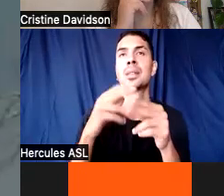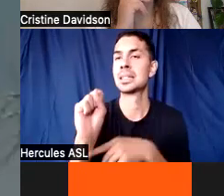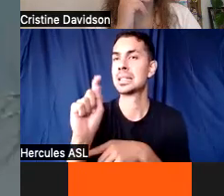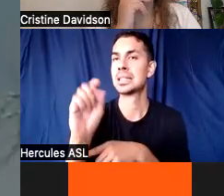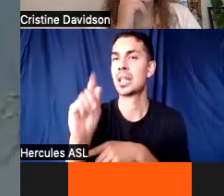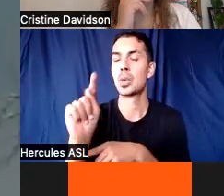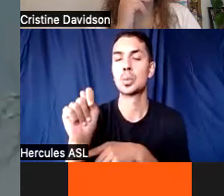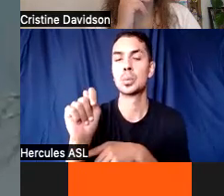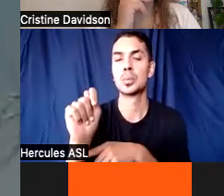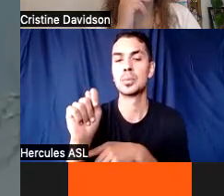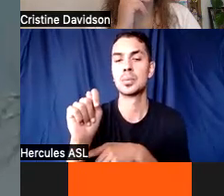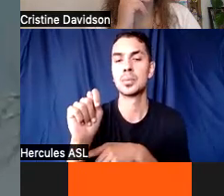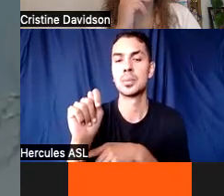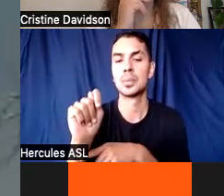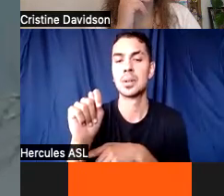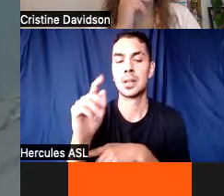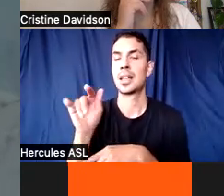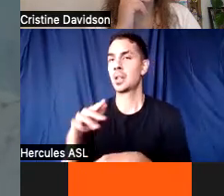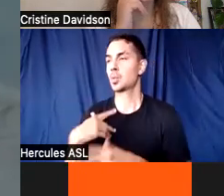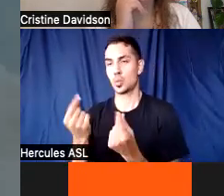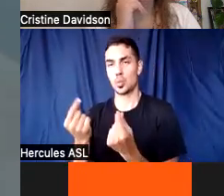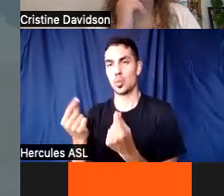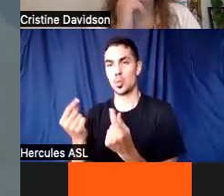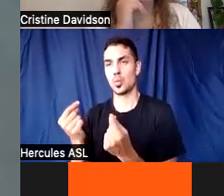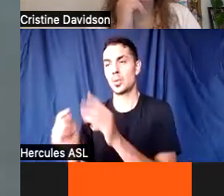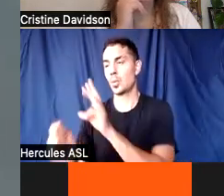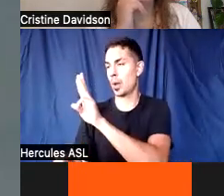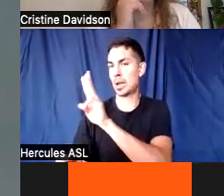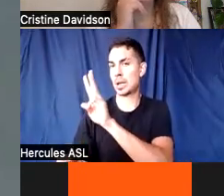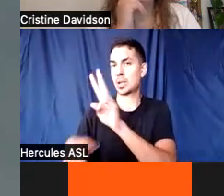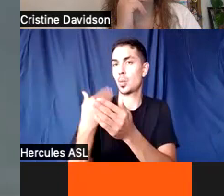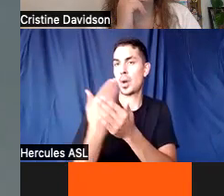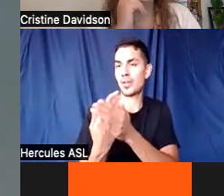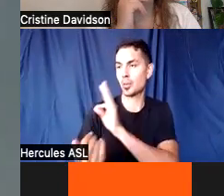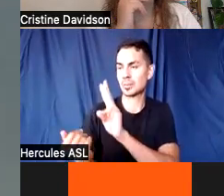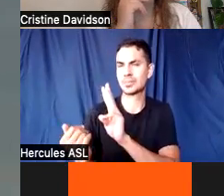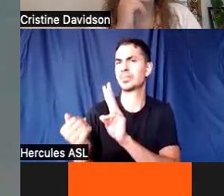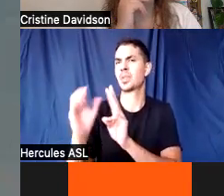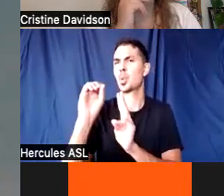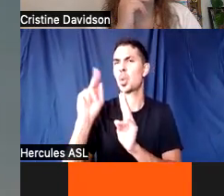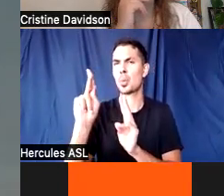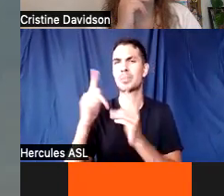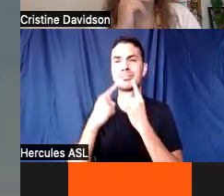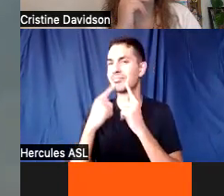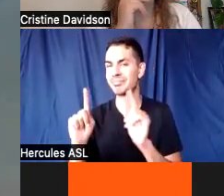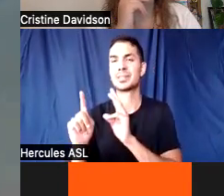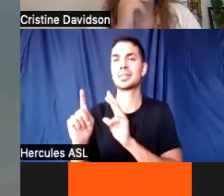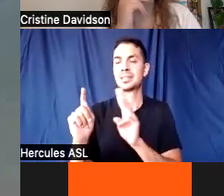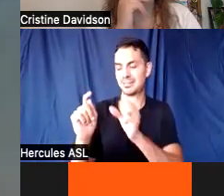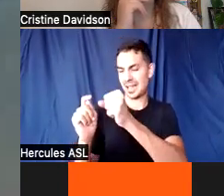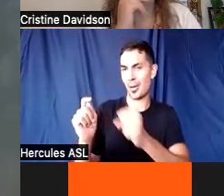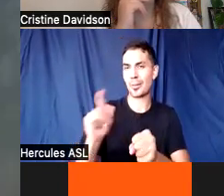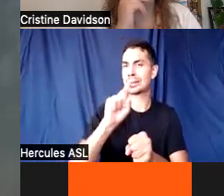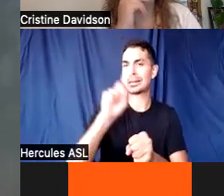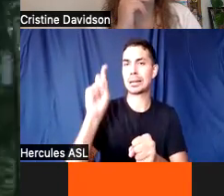migrated west, and they tried North Dakota, and then they tried Texas, and they ended up here. So I have some photographs in the